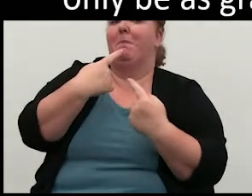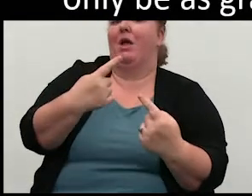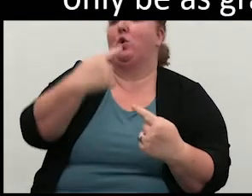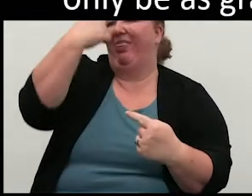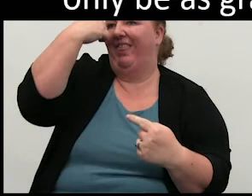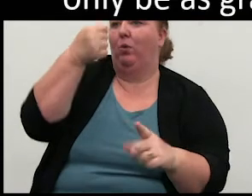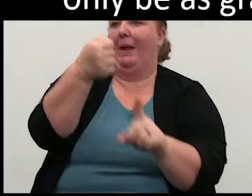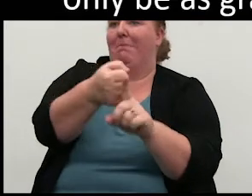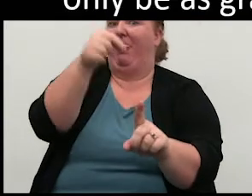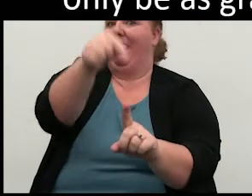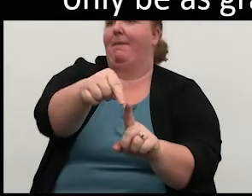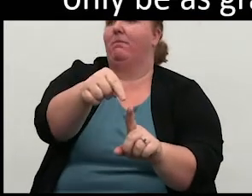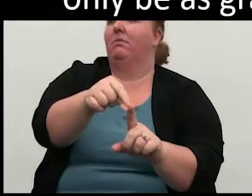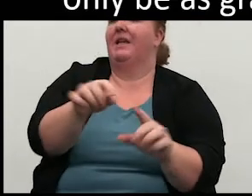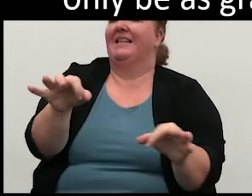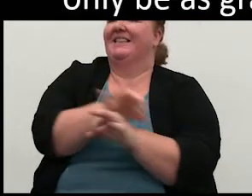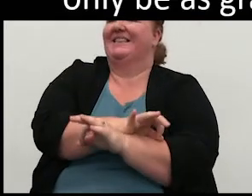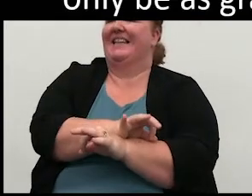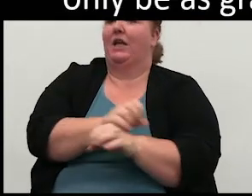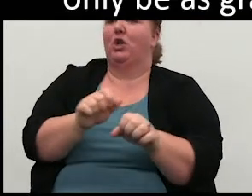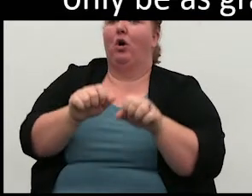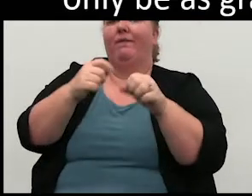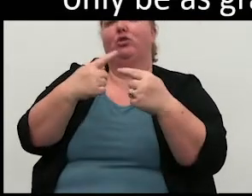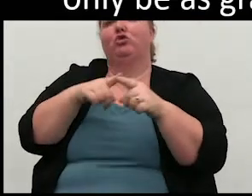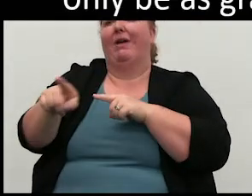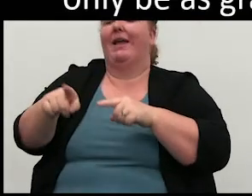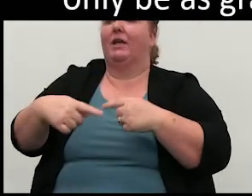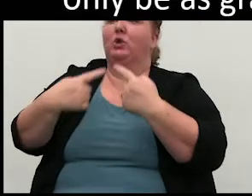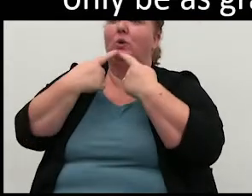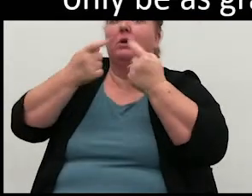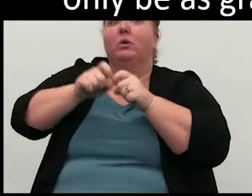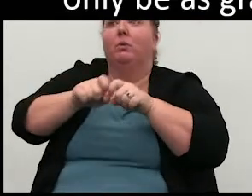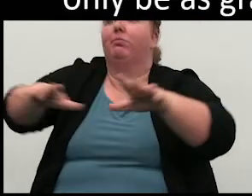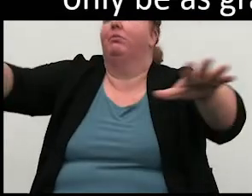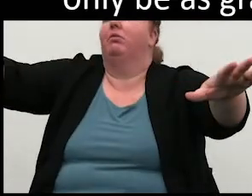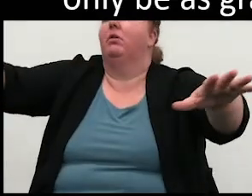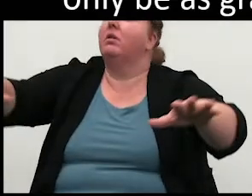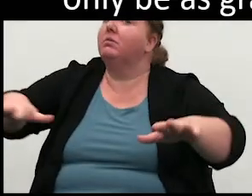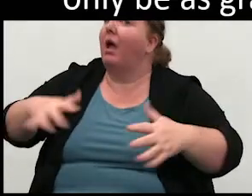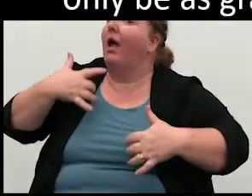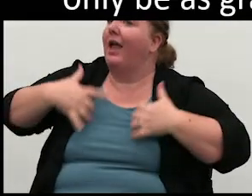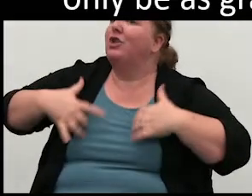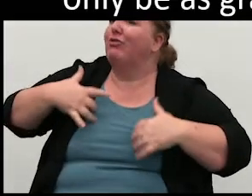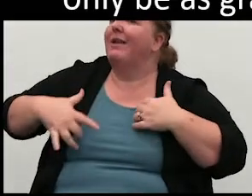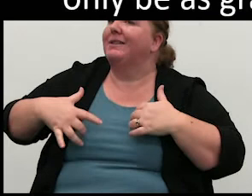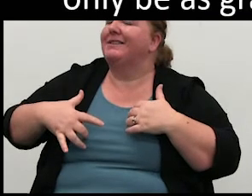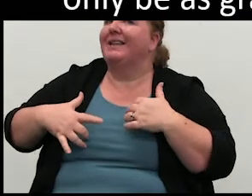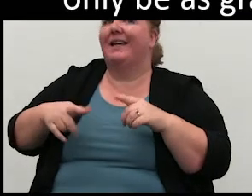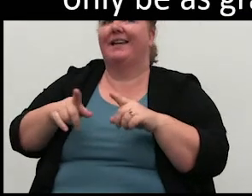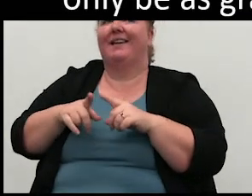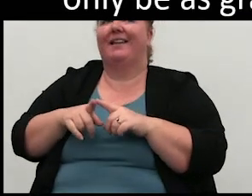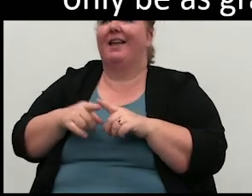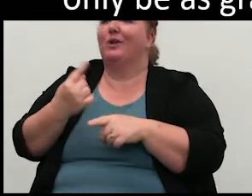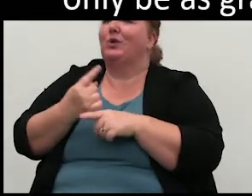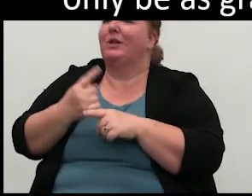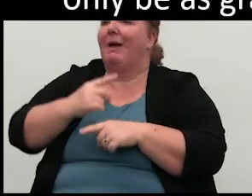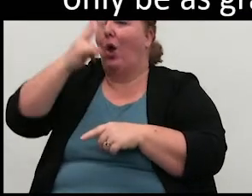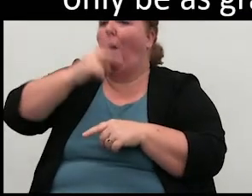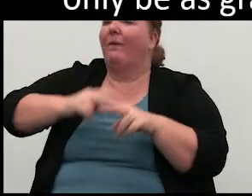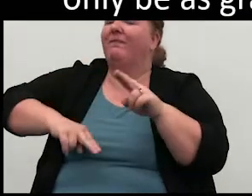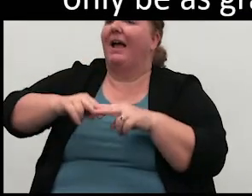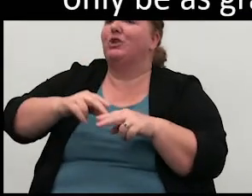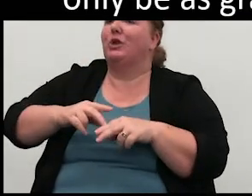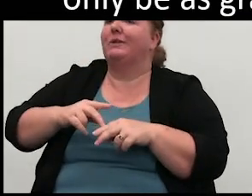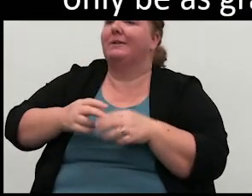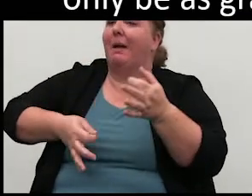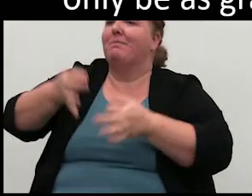have the impact on them, instead of speaking to everyone with one megaphone, which I think is an interesting analogy from the old days of politics, when it was all